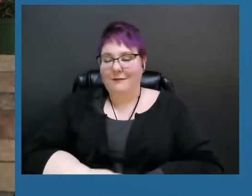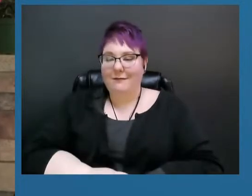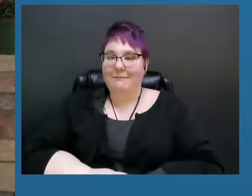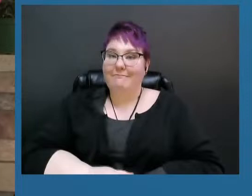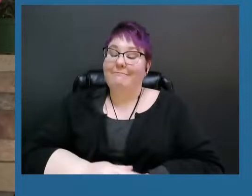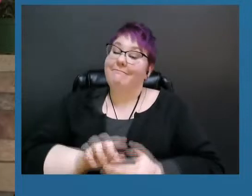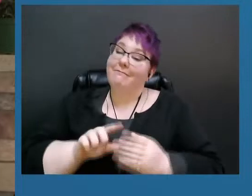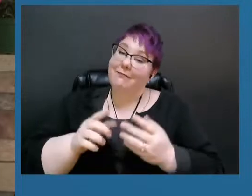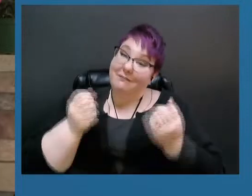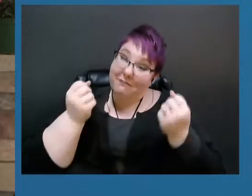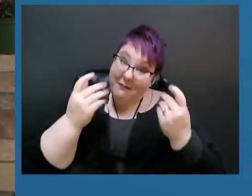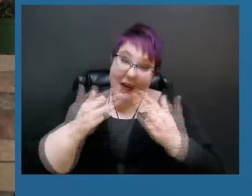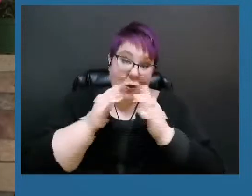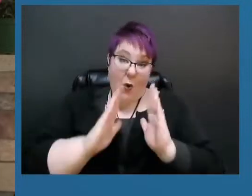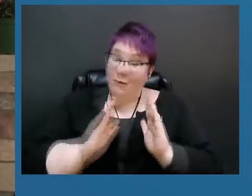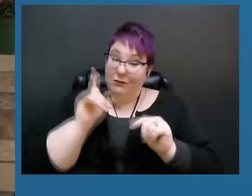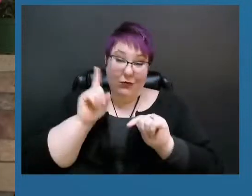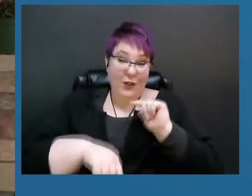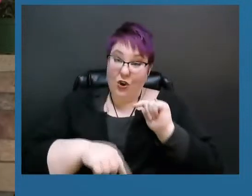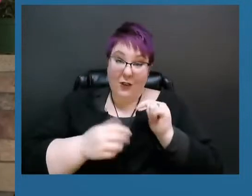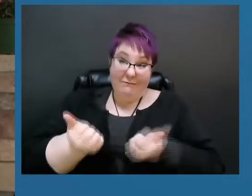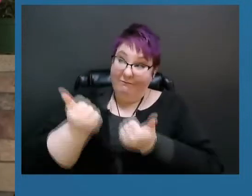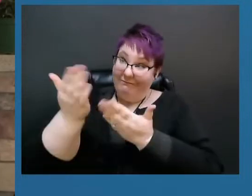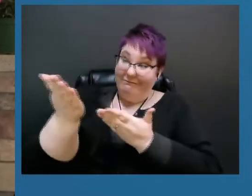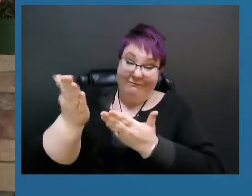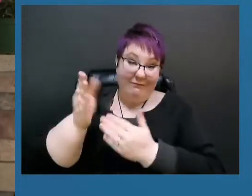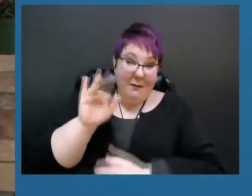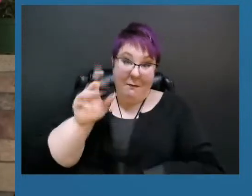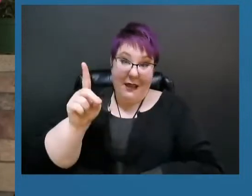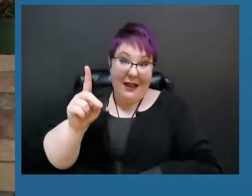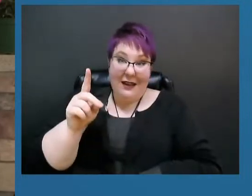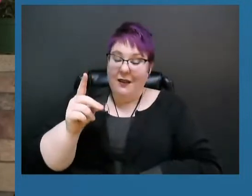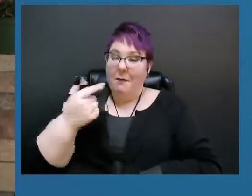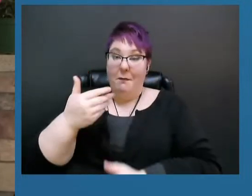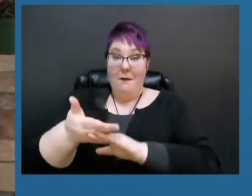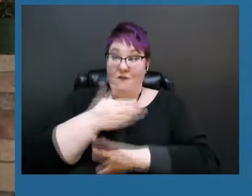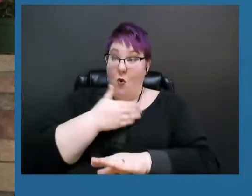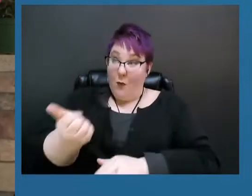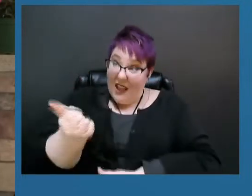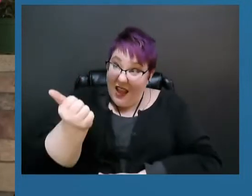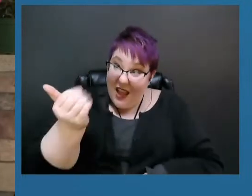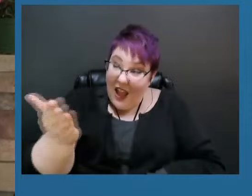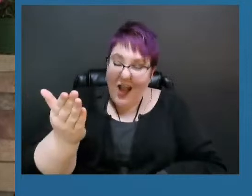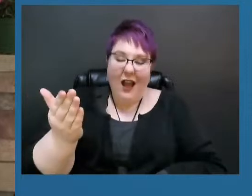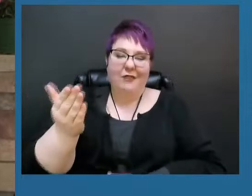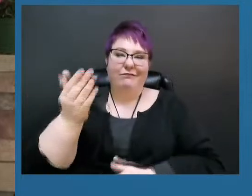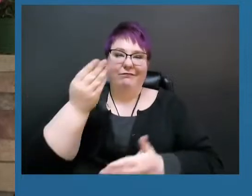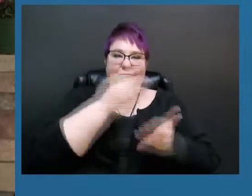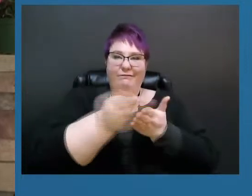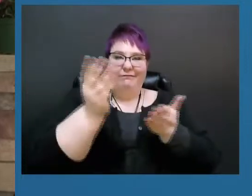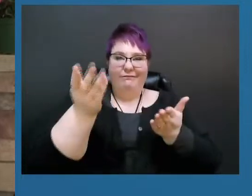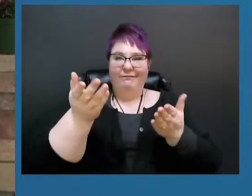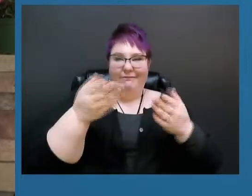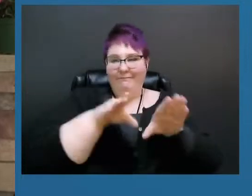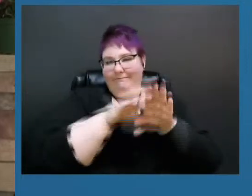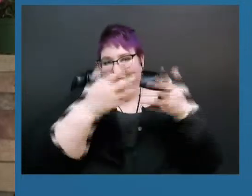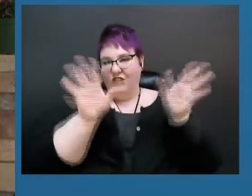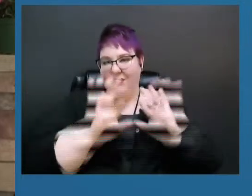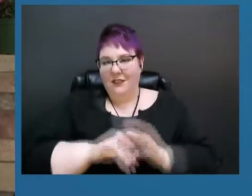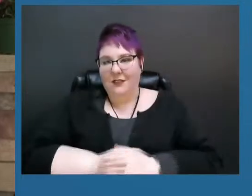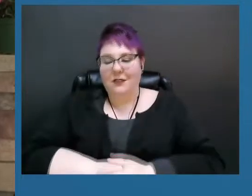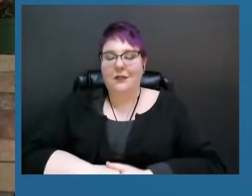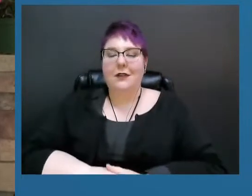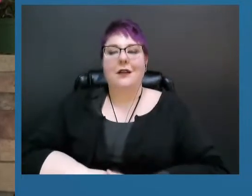were many homes we weren't even able to submit a bid on. They were gone before we could put our bid in. We have shown that a